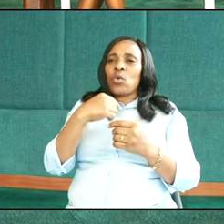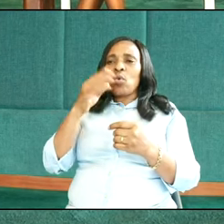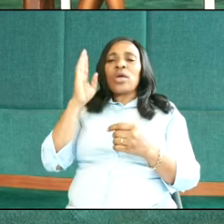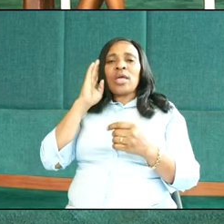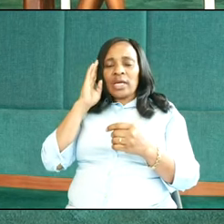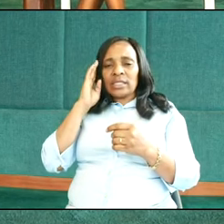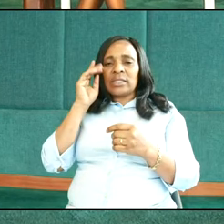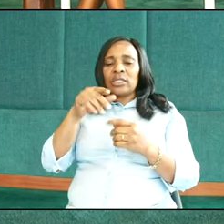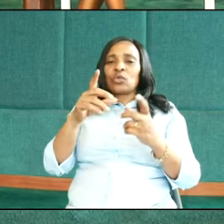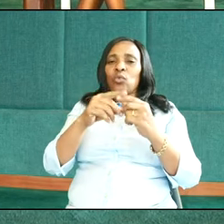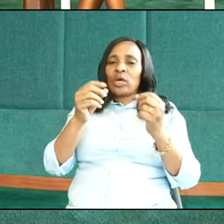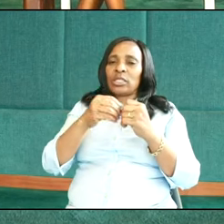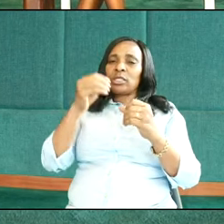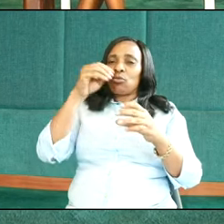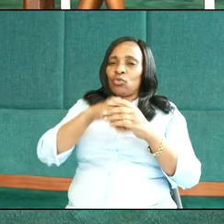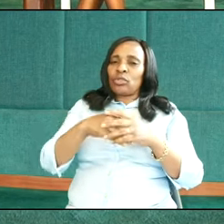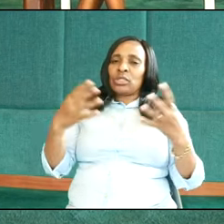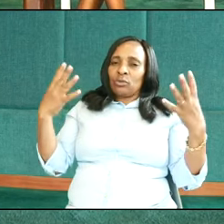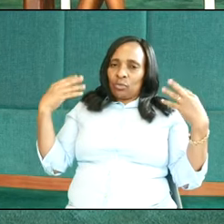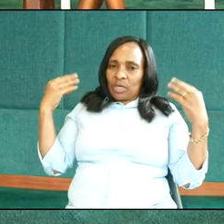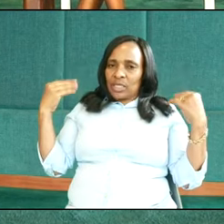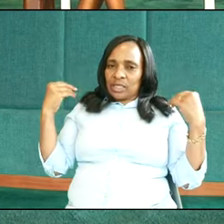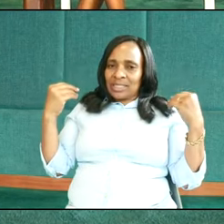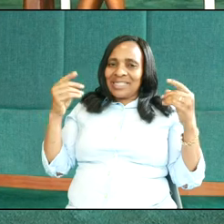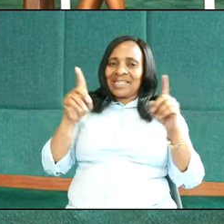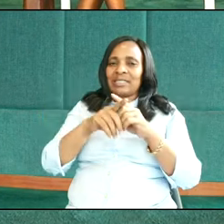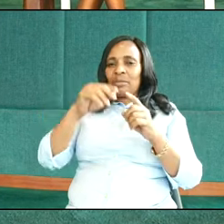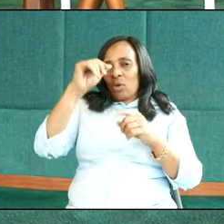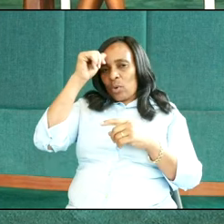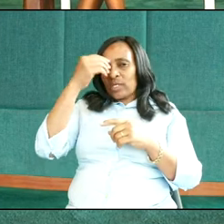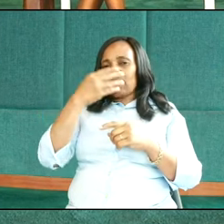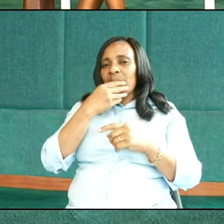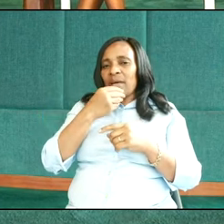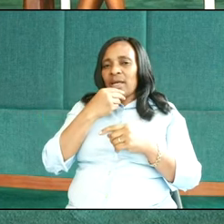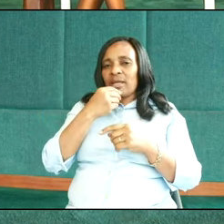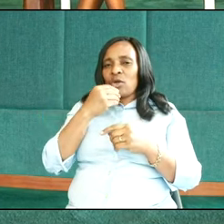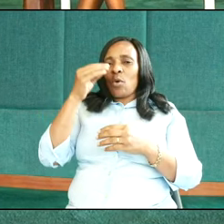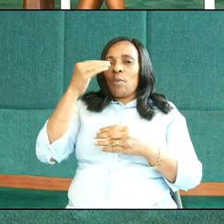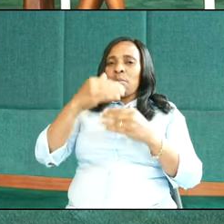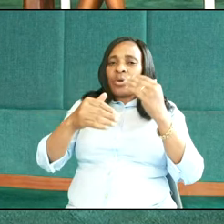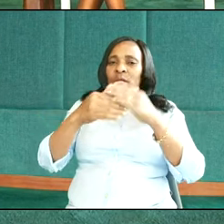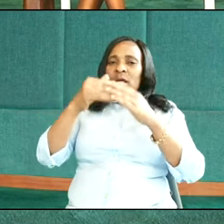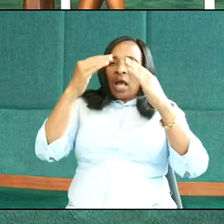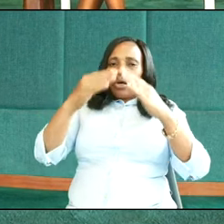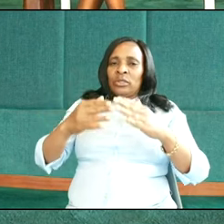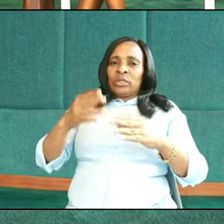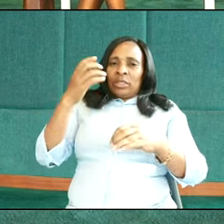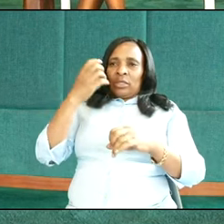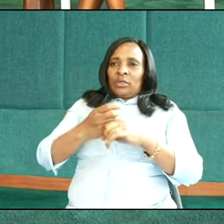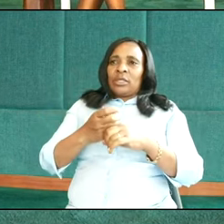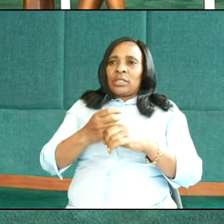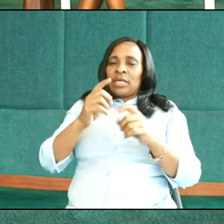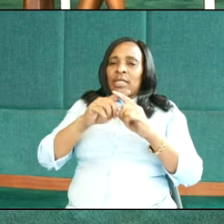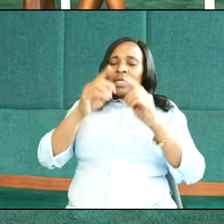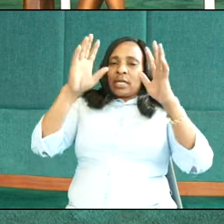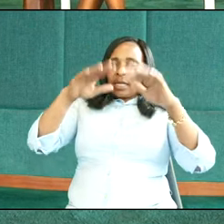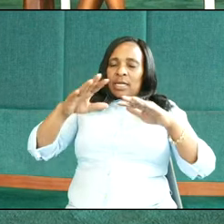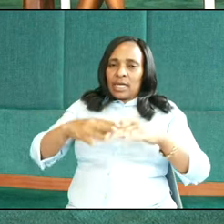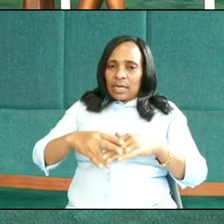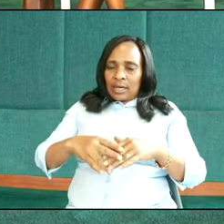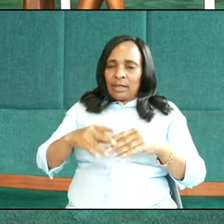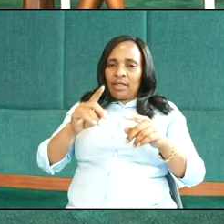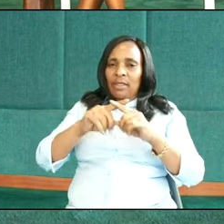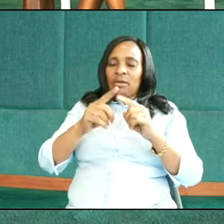words of mine and puts them into practice is like a wise man who built his house on the rock. Mm-hmm. The rain came down, the